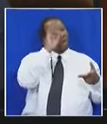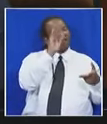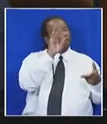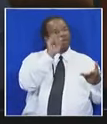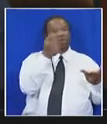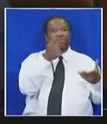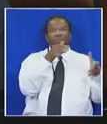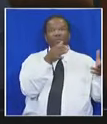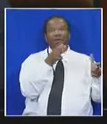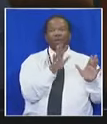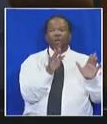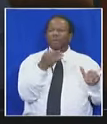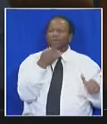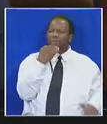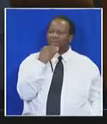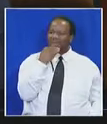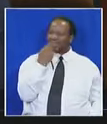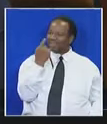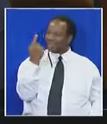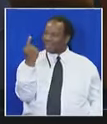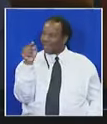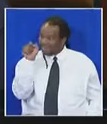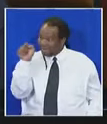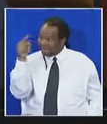refer to an individual.